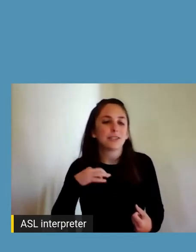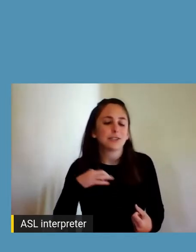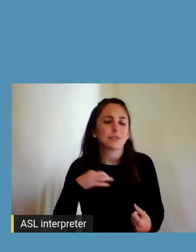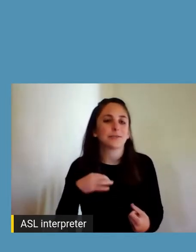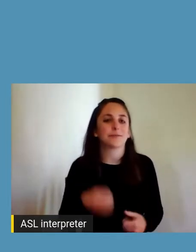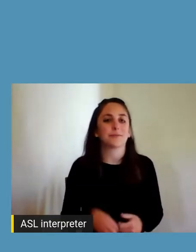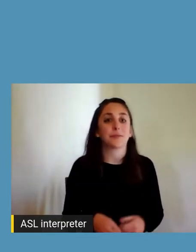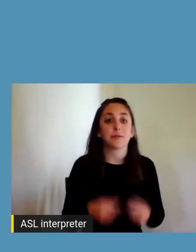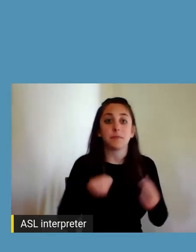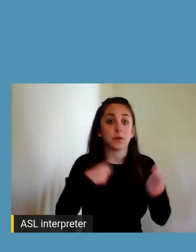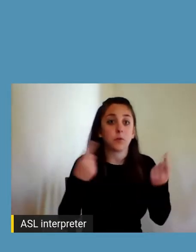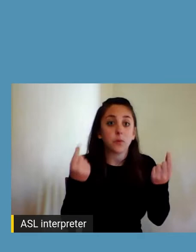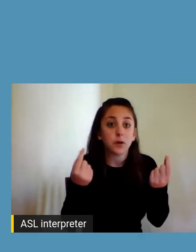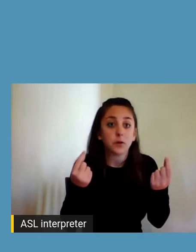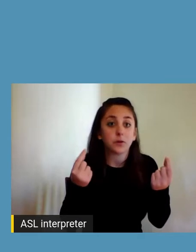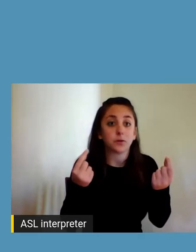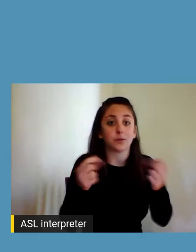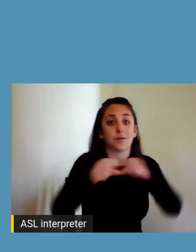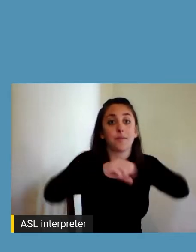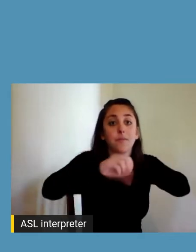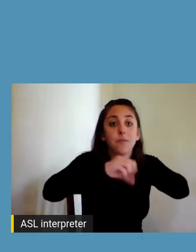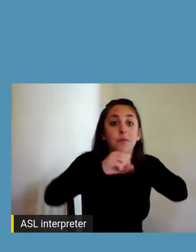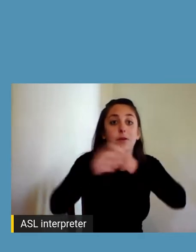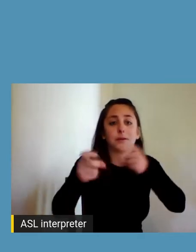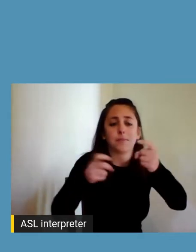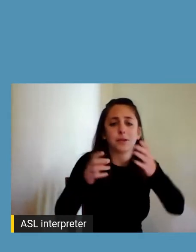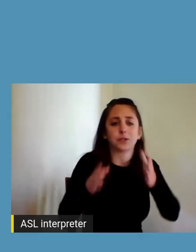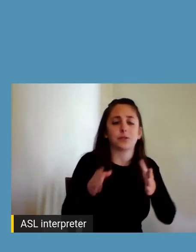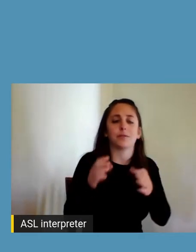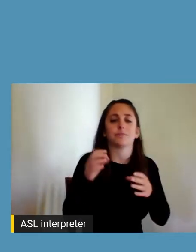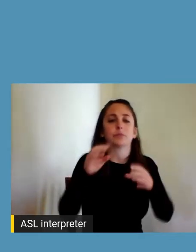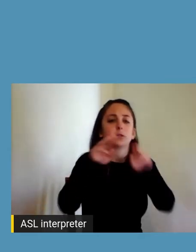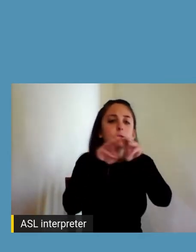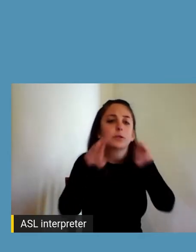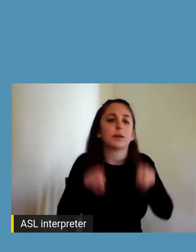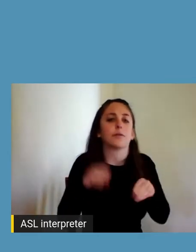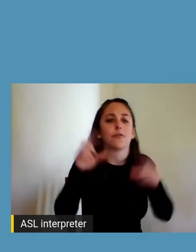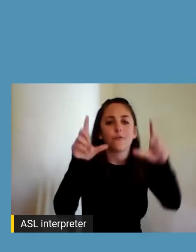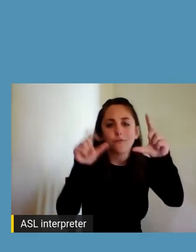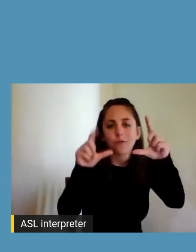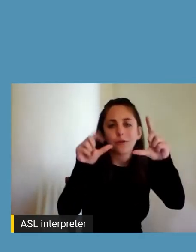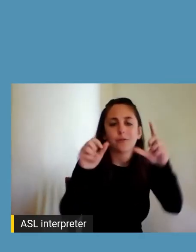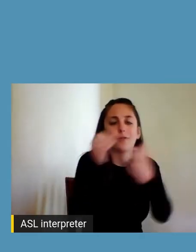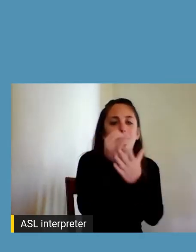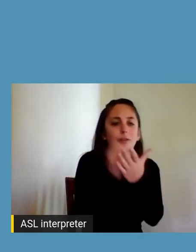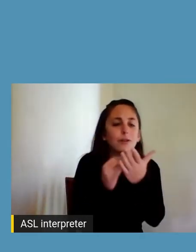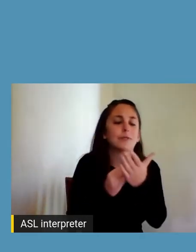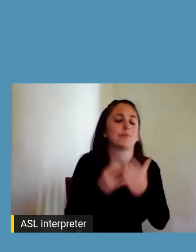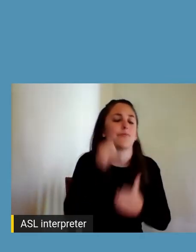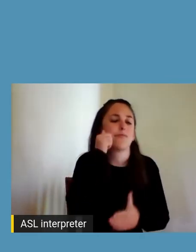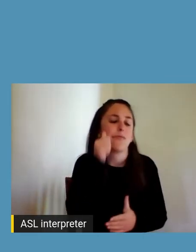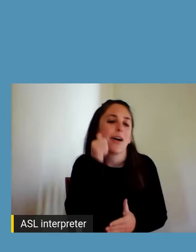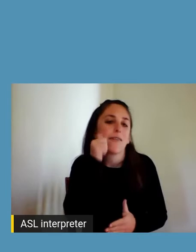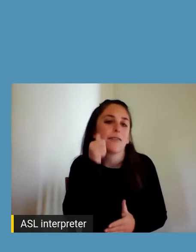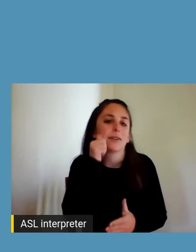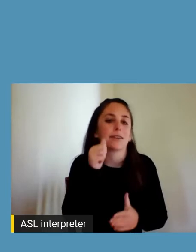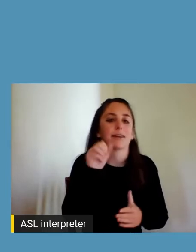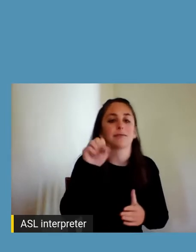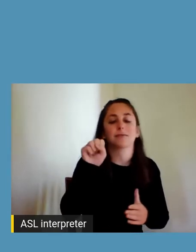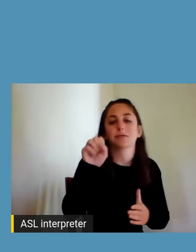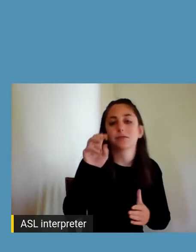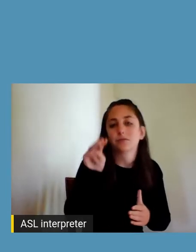am the marketing manager at the Museum of Photographic Arts. I handle day-to-day social media, so implementation of